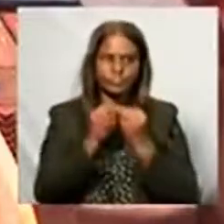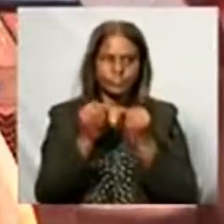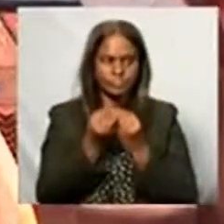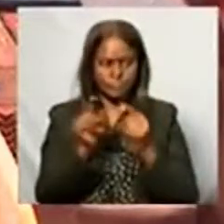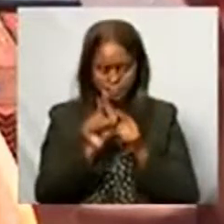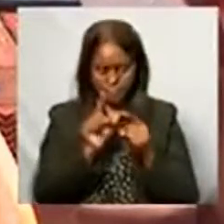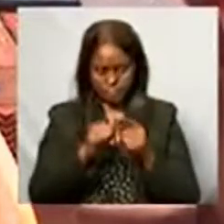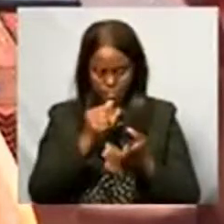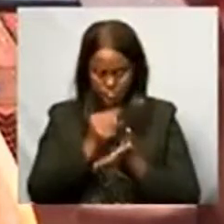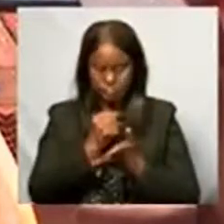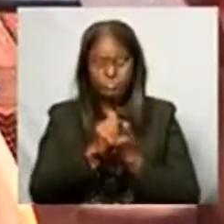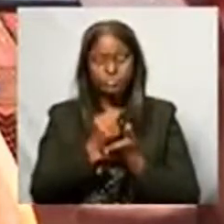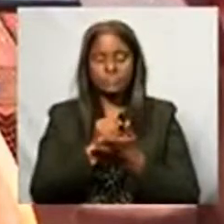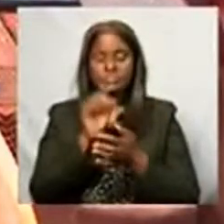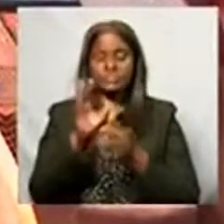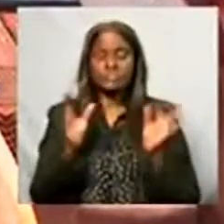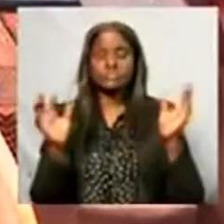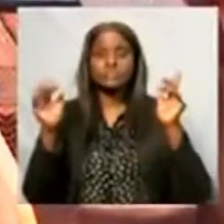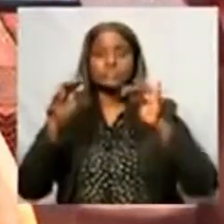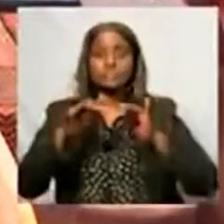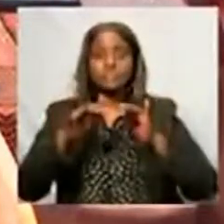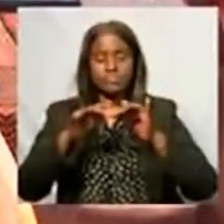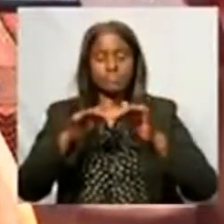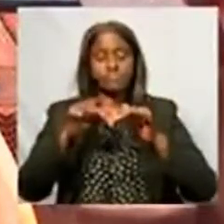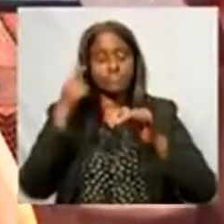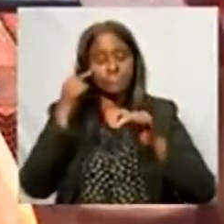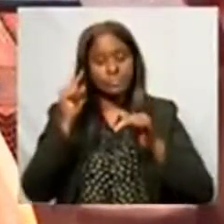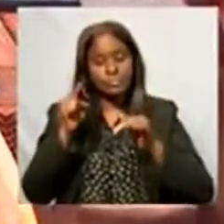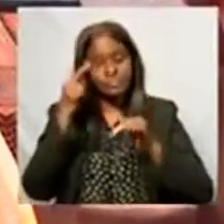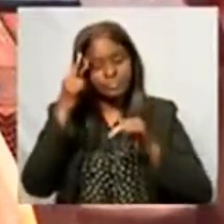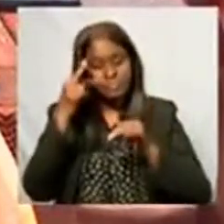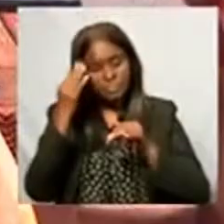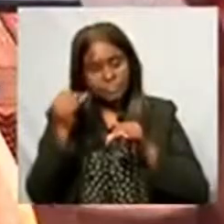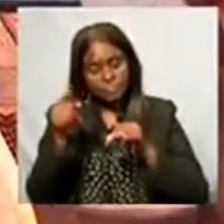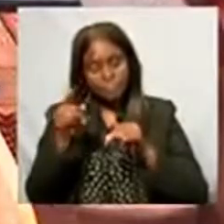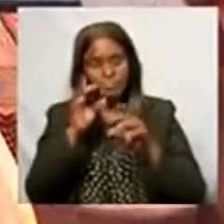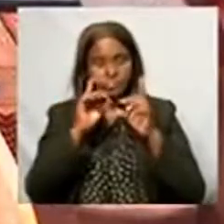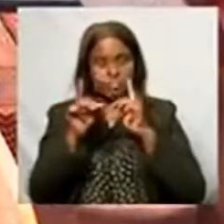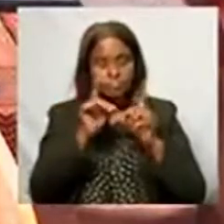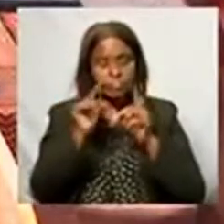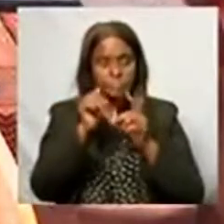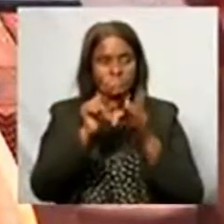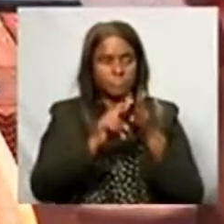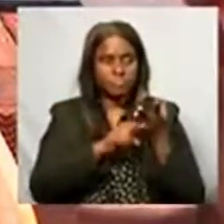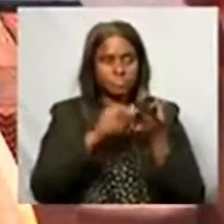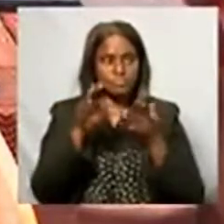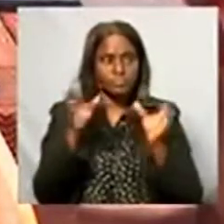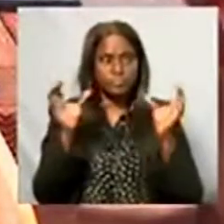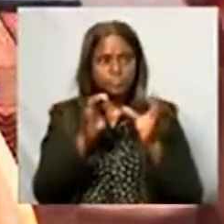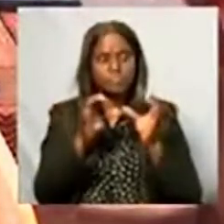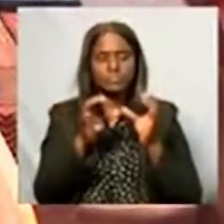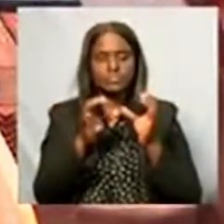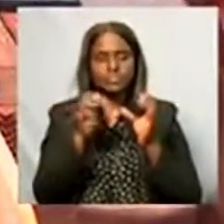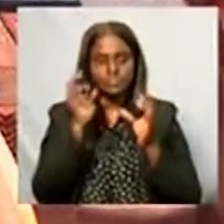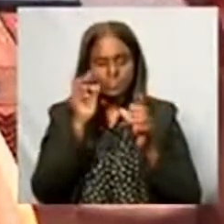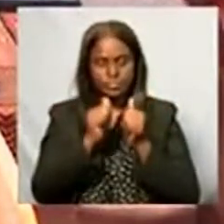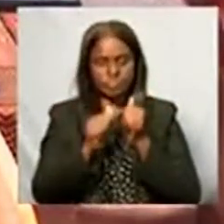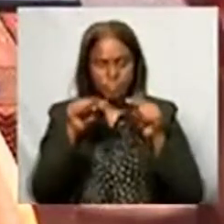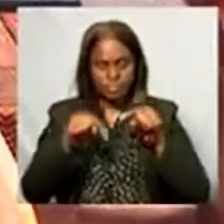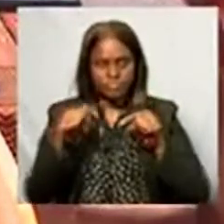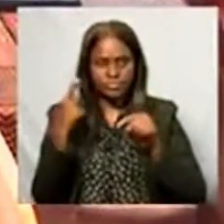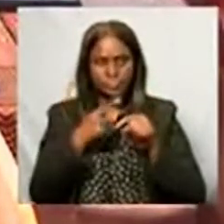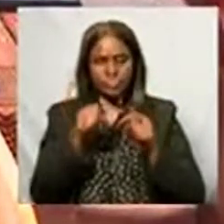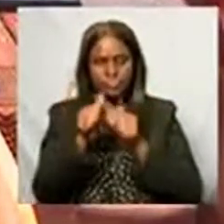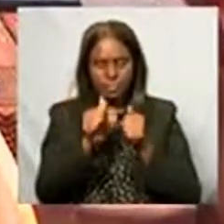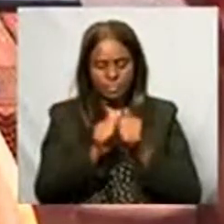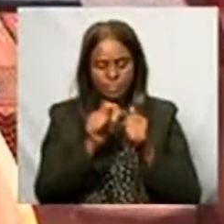and facilities of the Assembly. For this reason, the debate on the report of the committee, which the House is